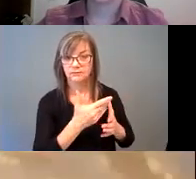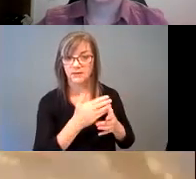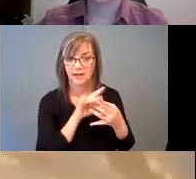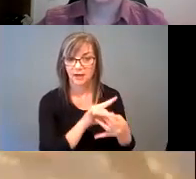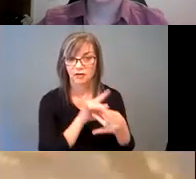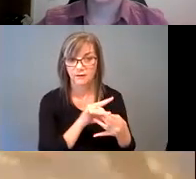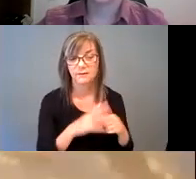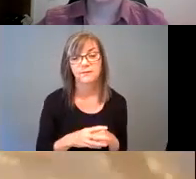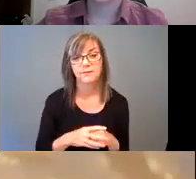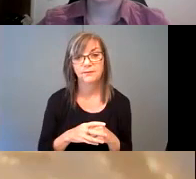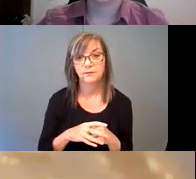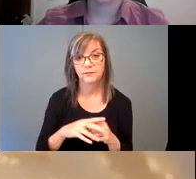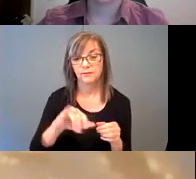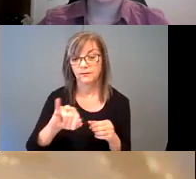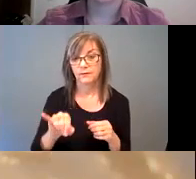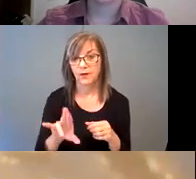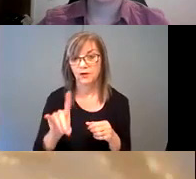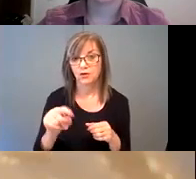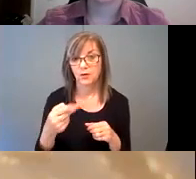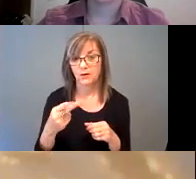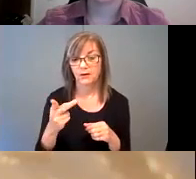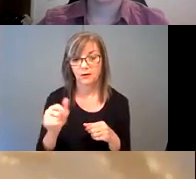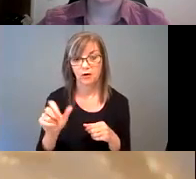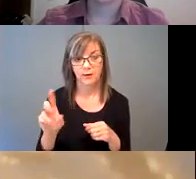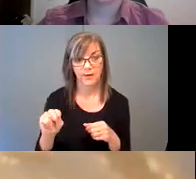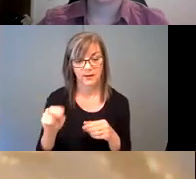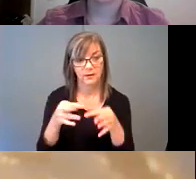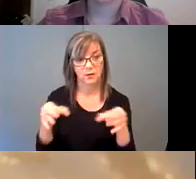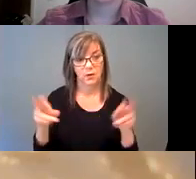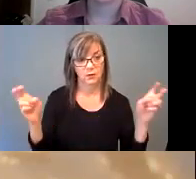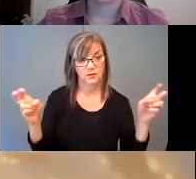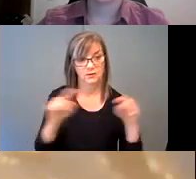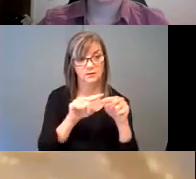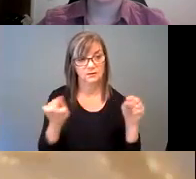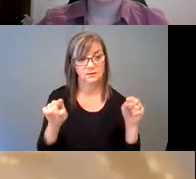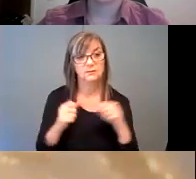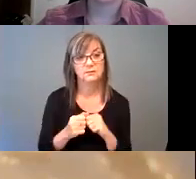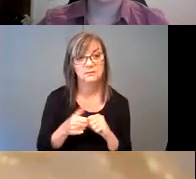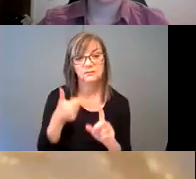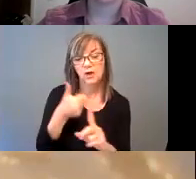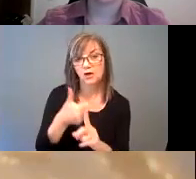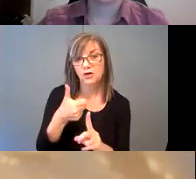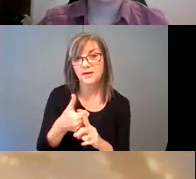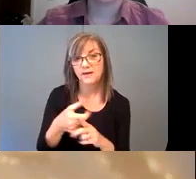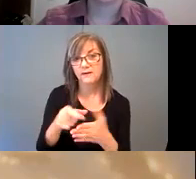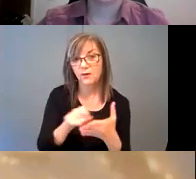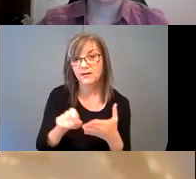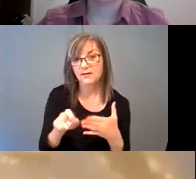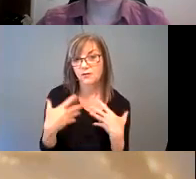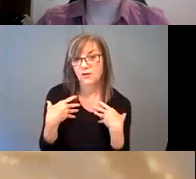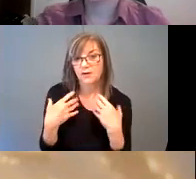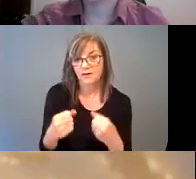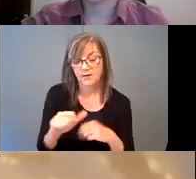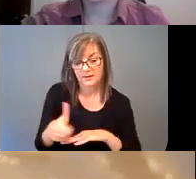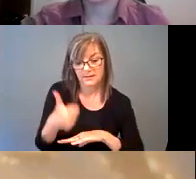by Judith Herman, who wrote Trauma and Recovery. And she writes that recovery is based upon the empowerment